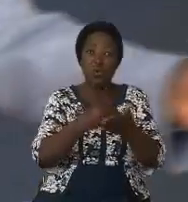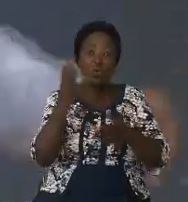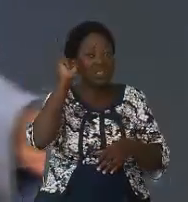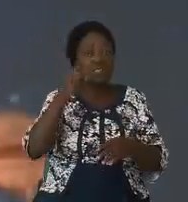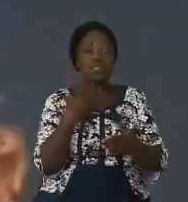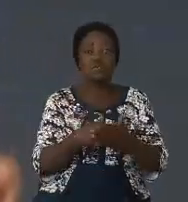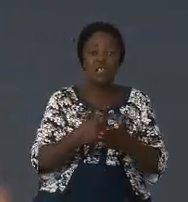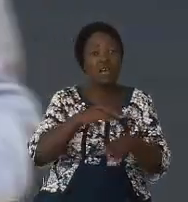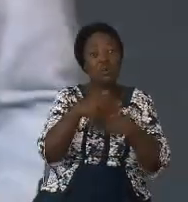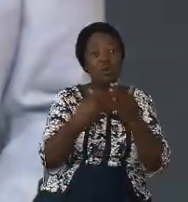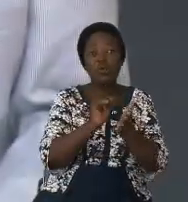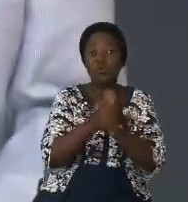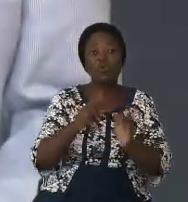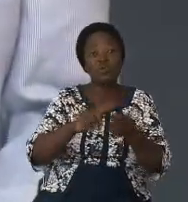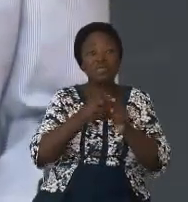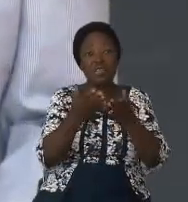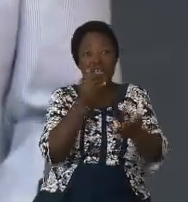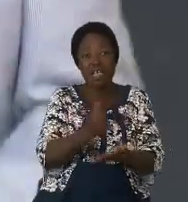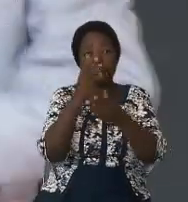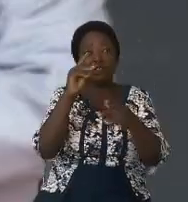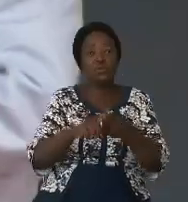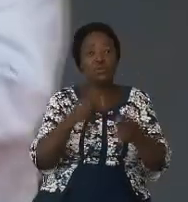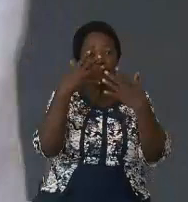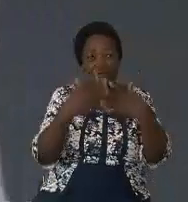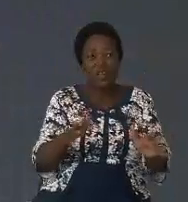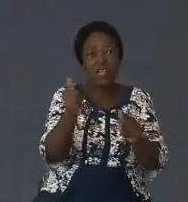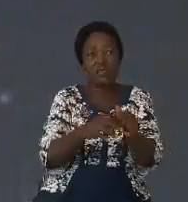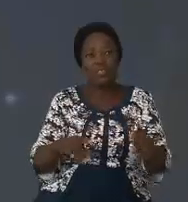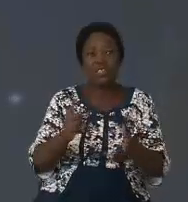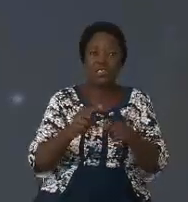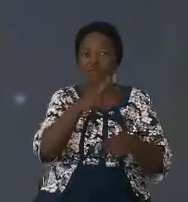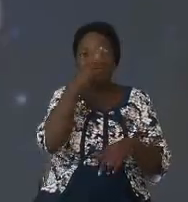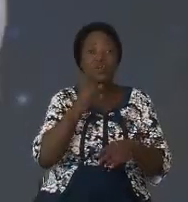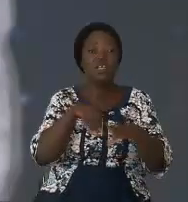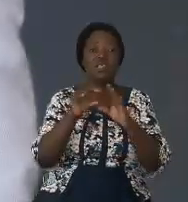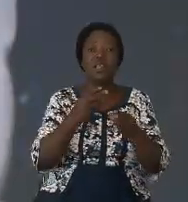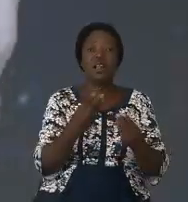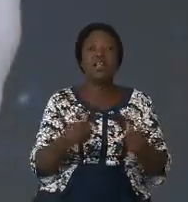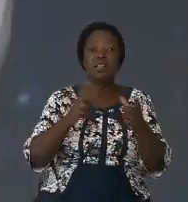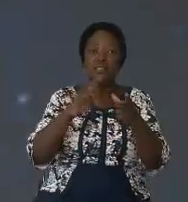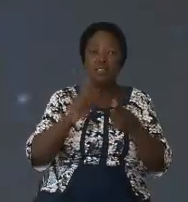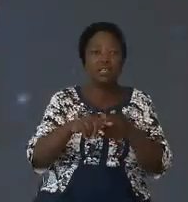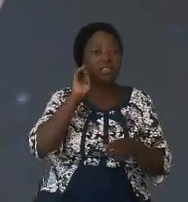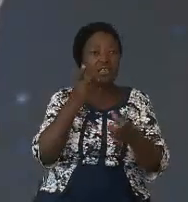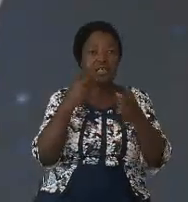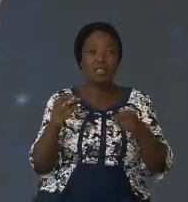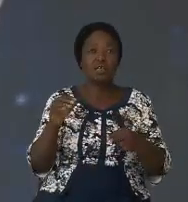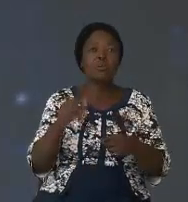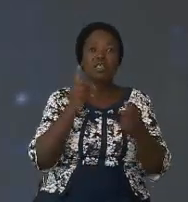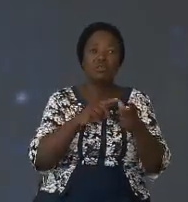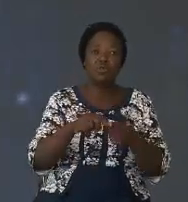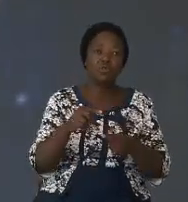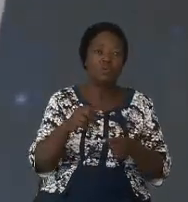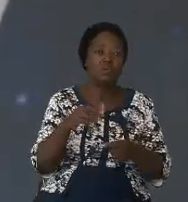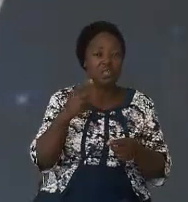friends, fair weather friends, and all those friends helped him to finish everything. And then there was a famine in